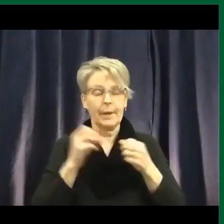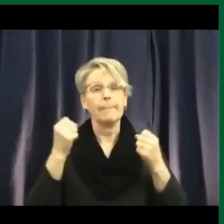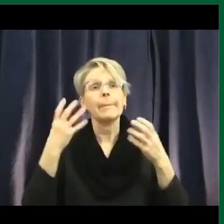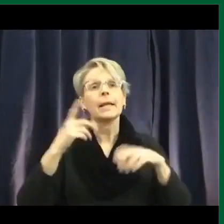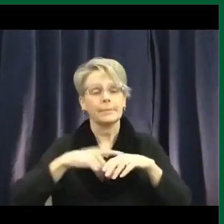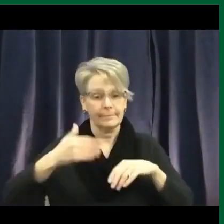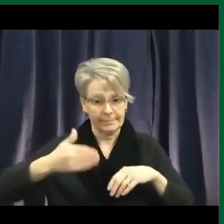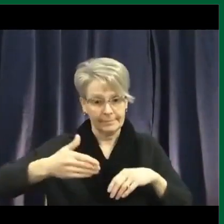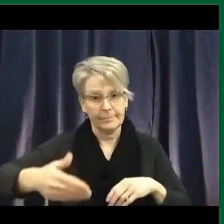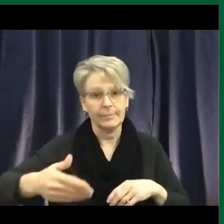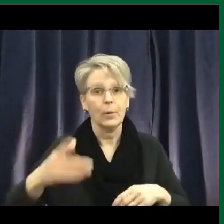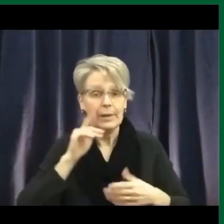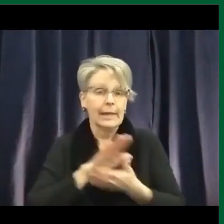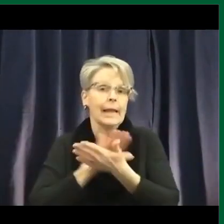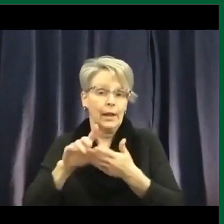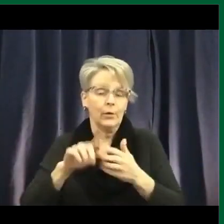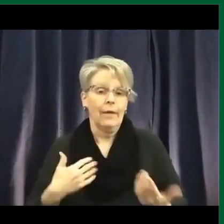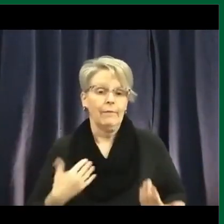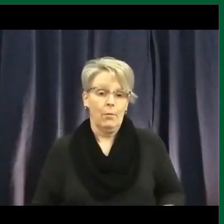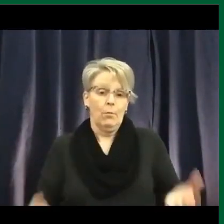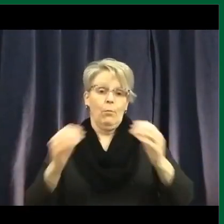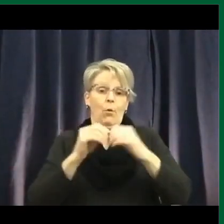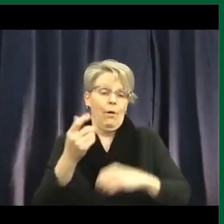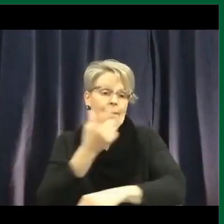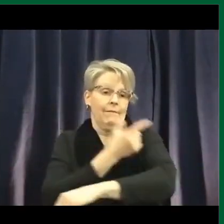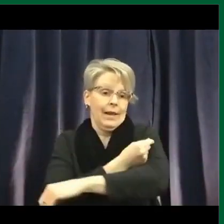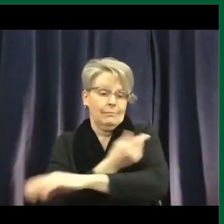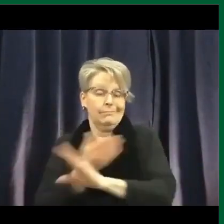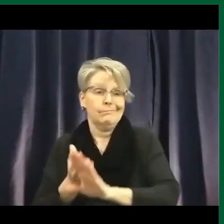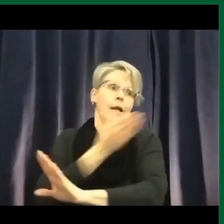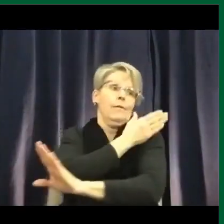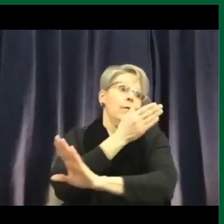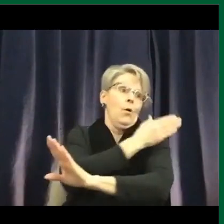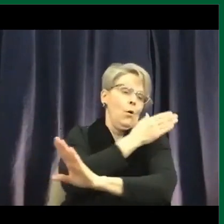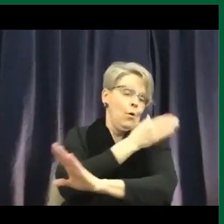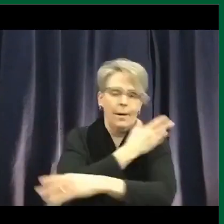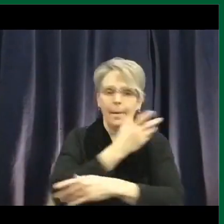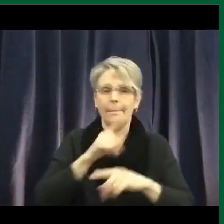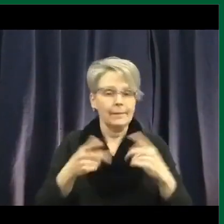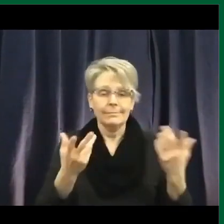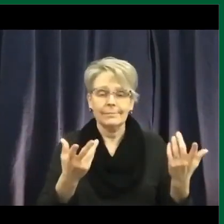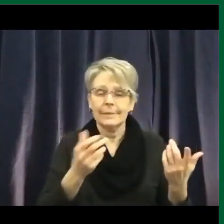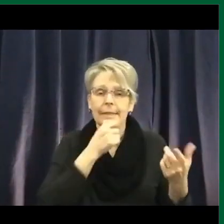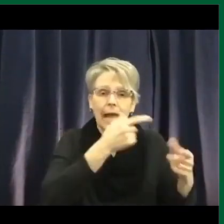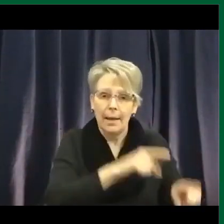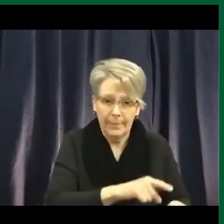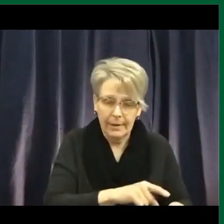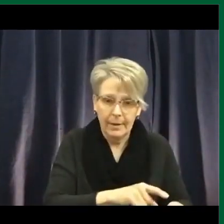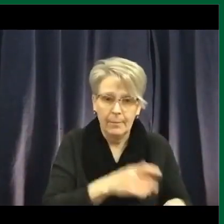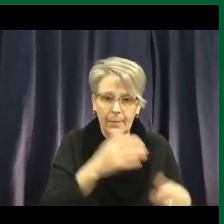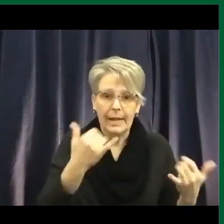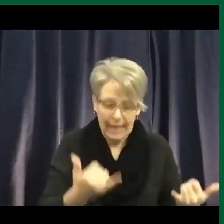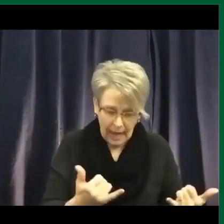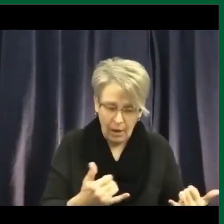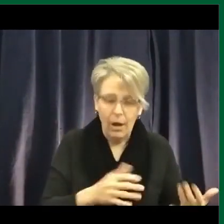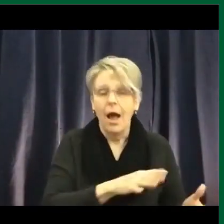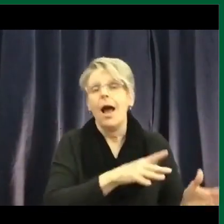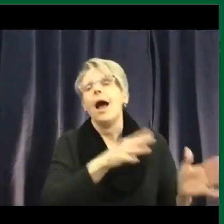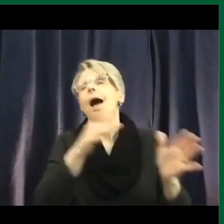would have liked to have access to more vaccines at an earlier date. But we do have finally are turning the corner where we will